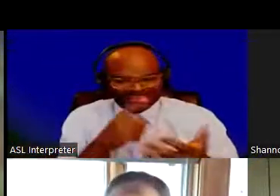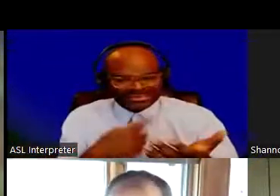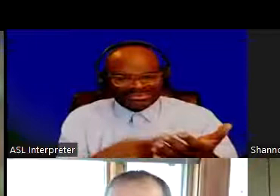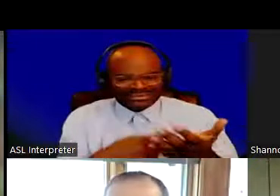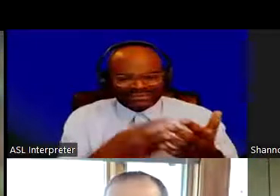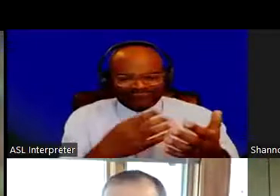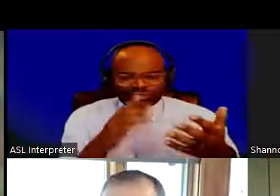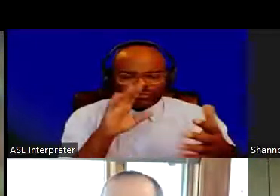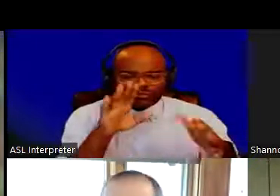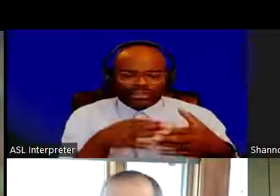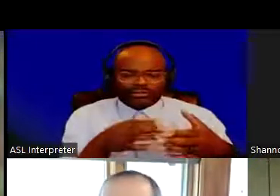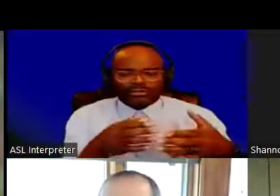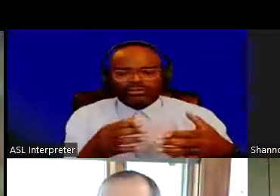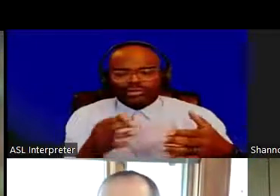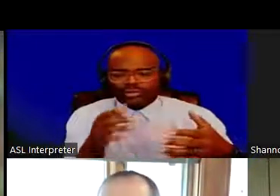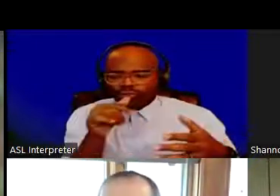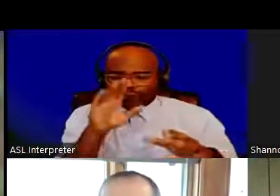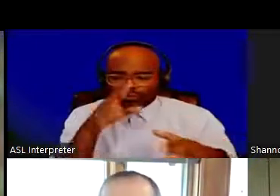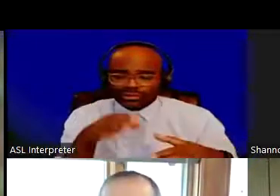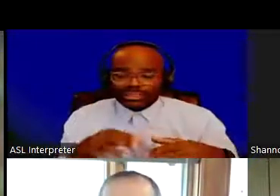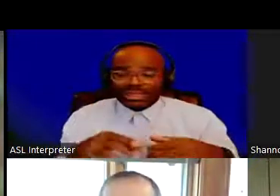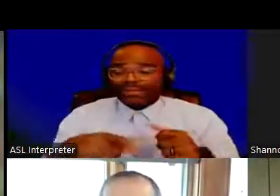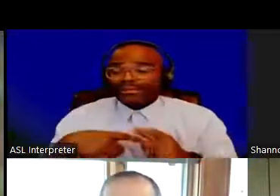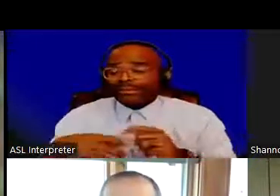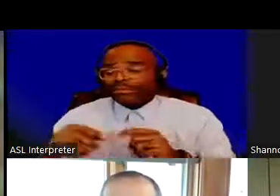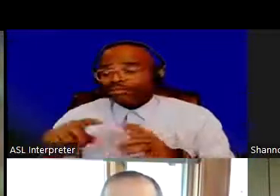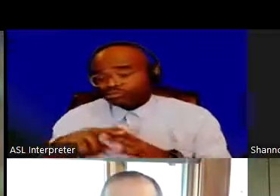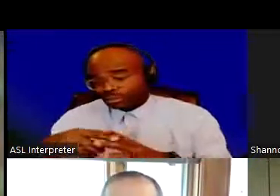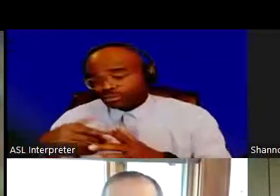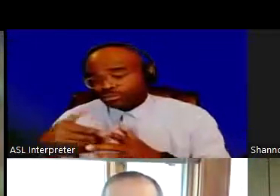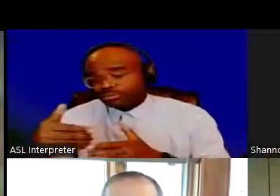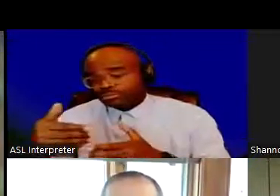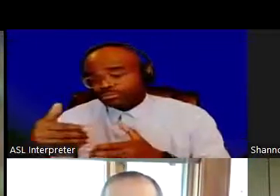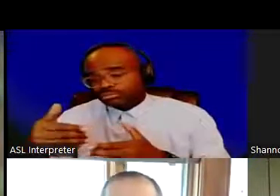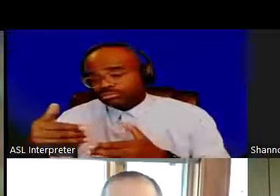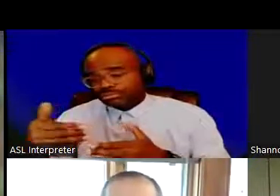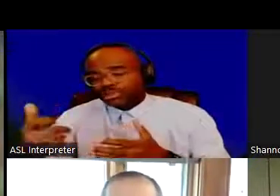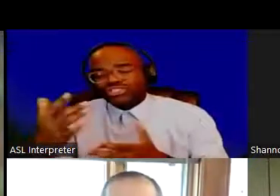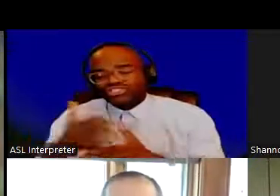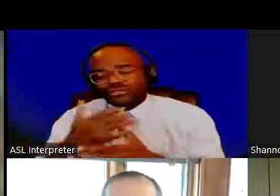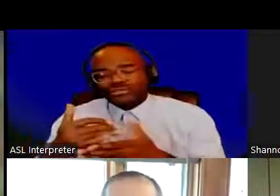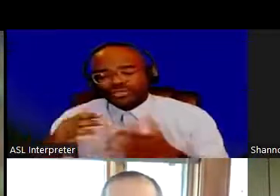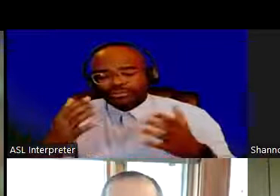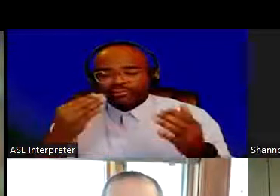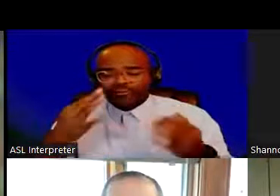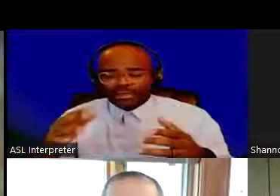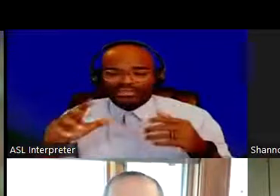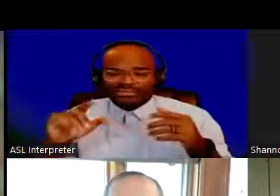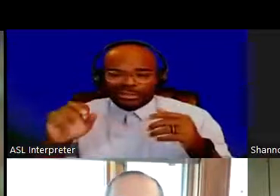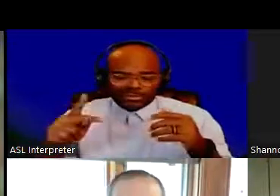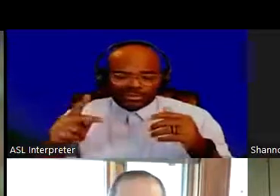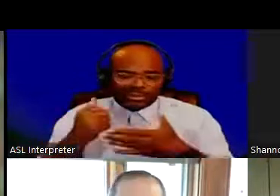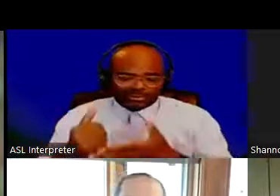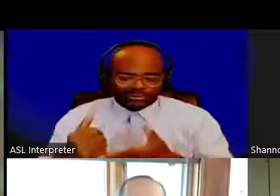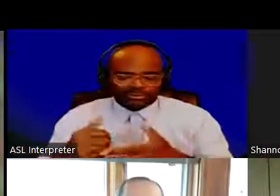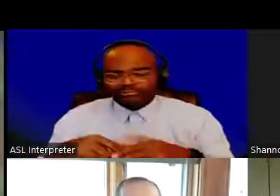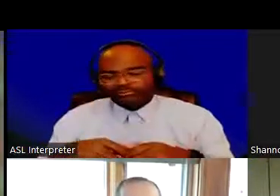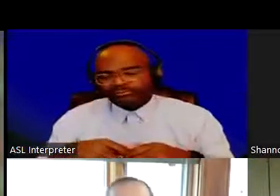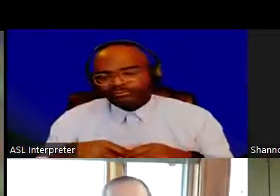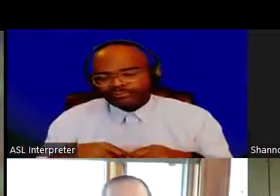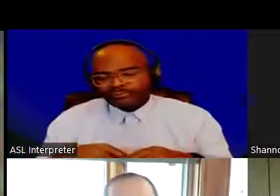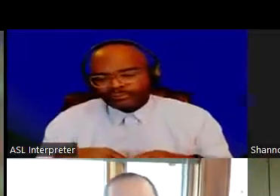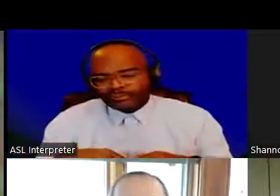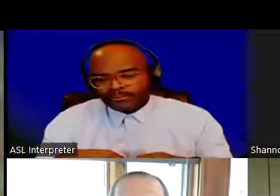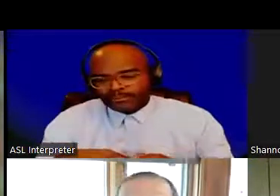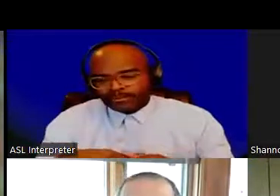I'll also, when you pick the presentation back up, I can share some of those relevant links that I think you'll allude to. Great. Okay.